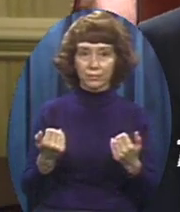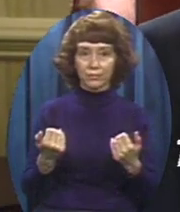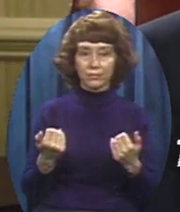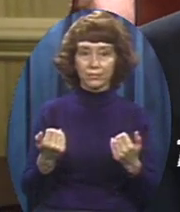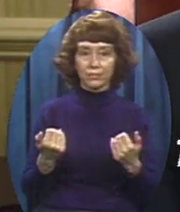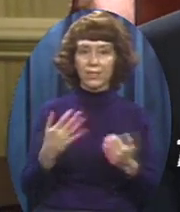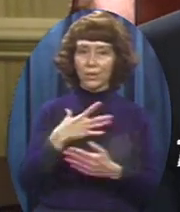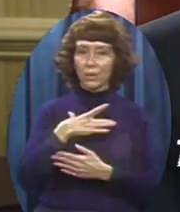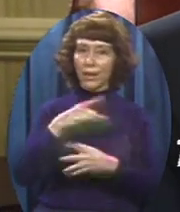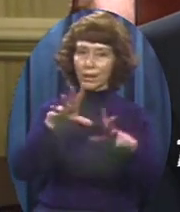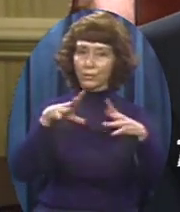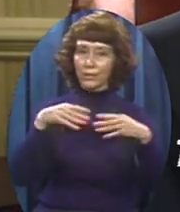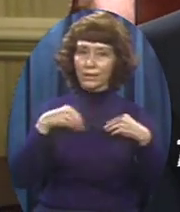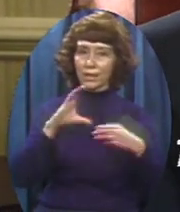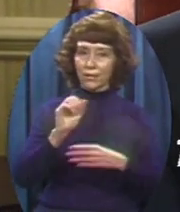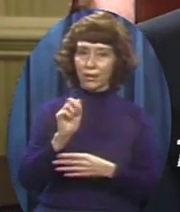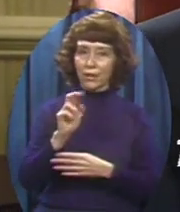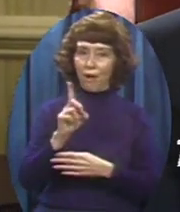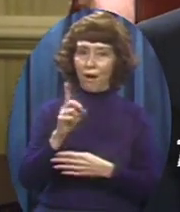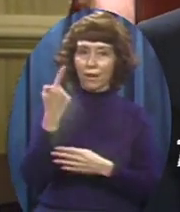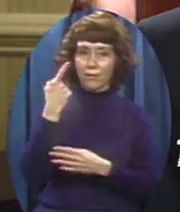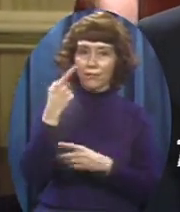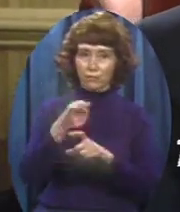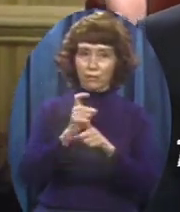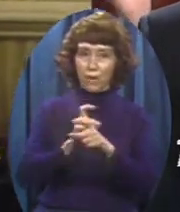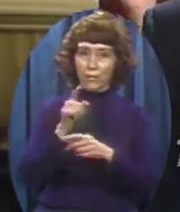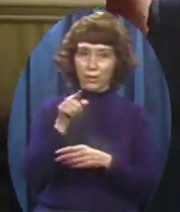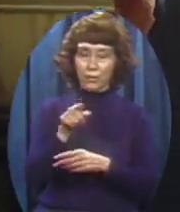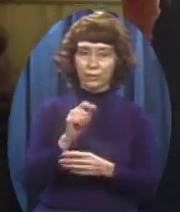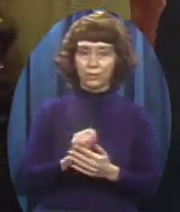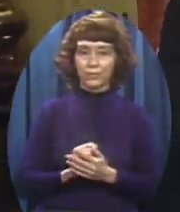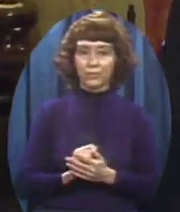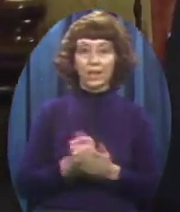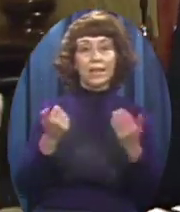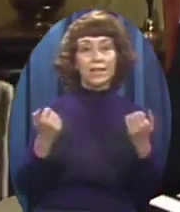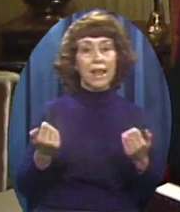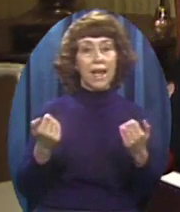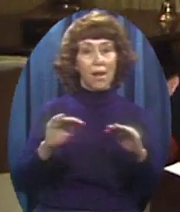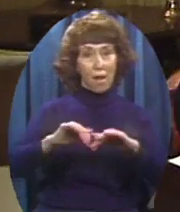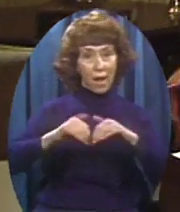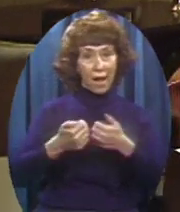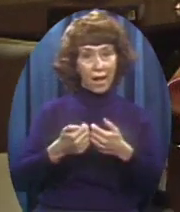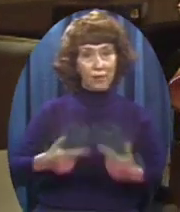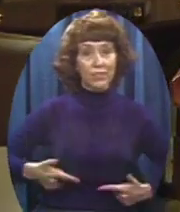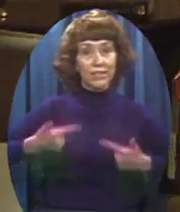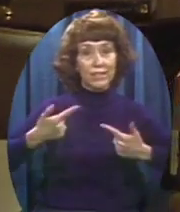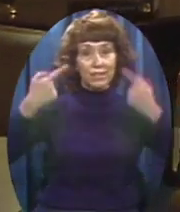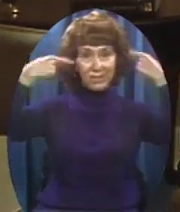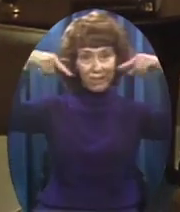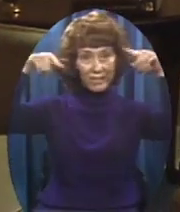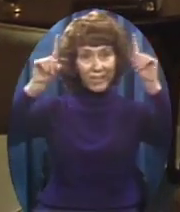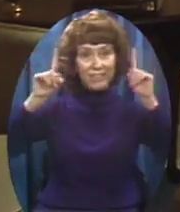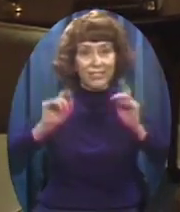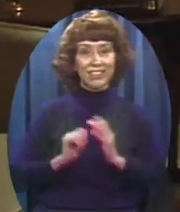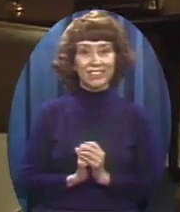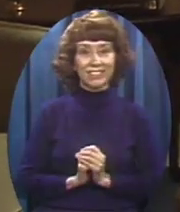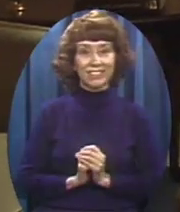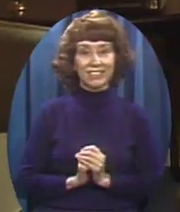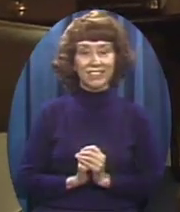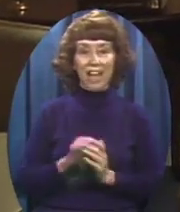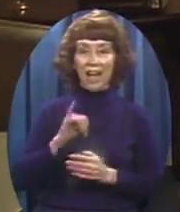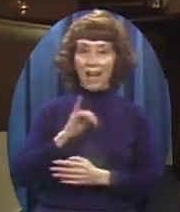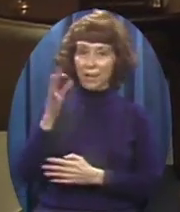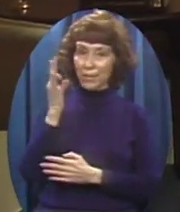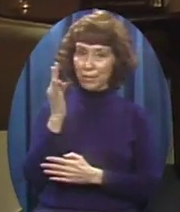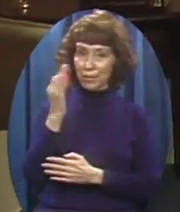Now, how to live successfully. This is it right here. How to live successfully. I've been